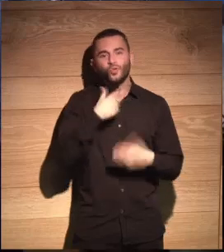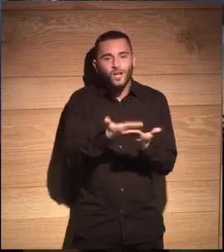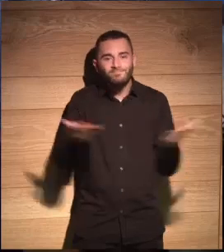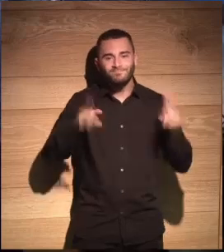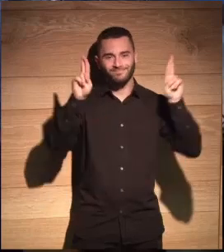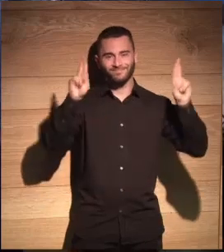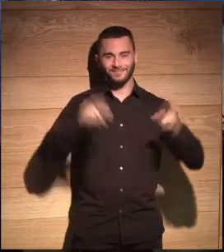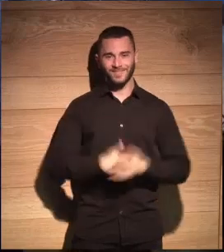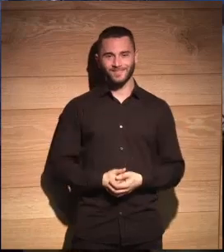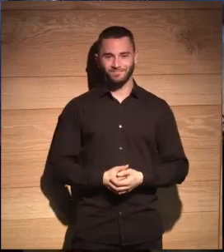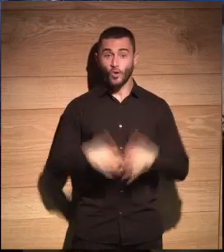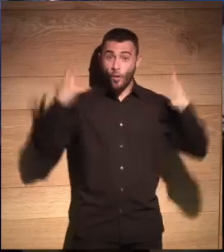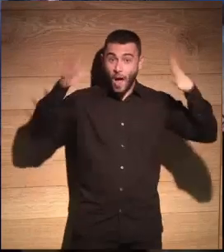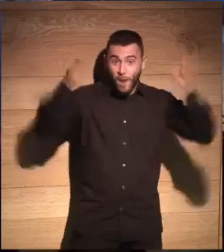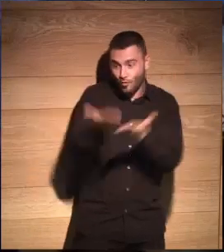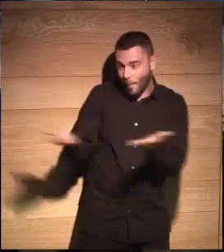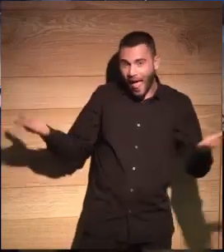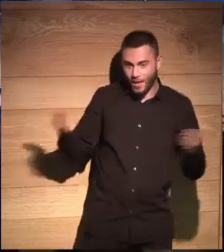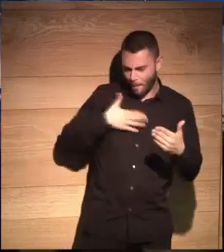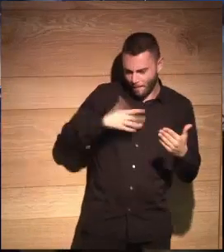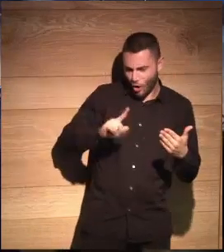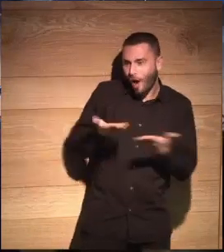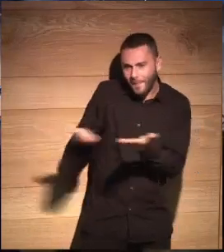gustado. Un aplauso para ellos, no